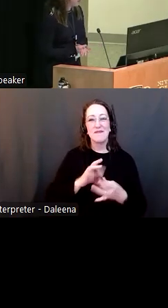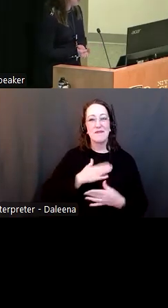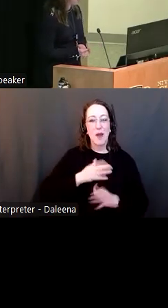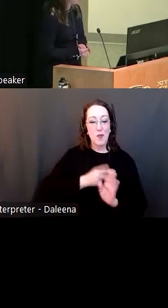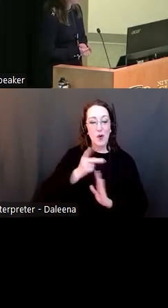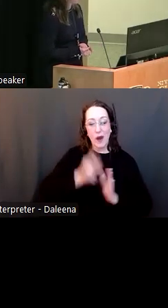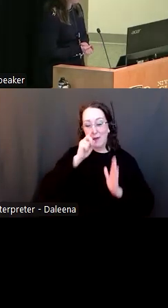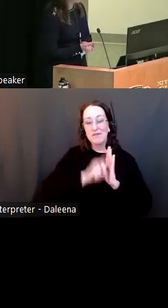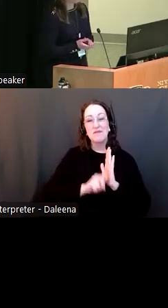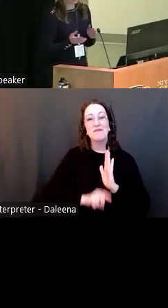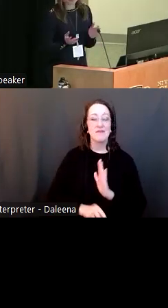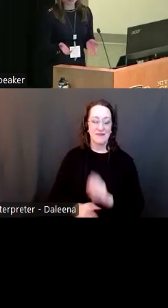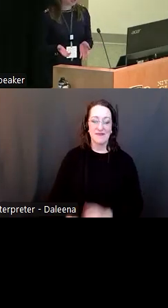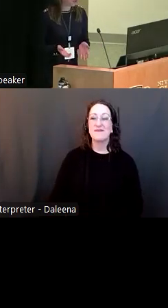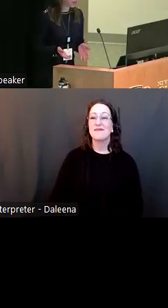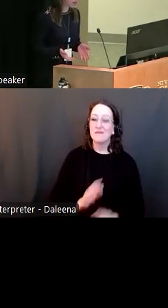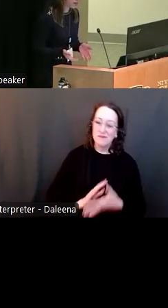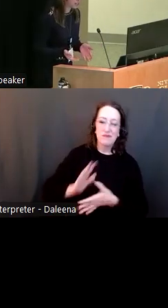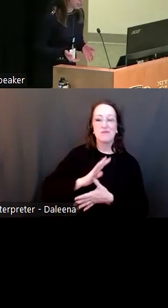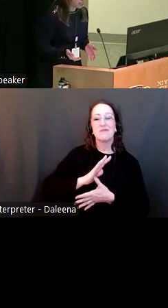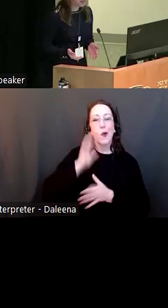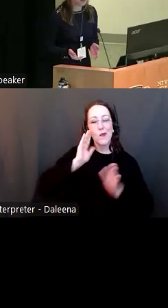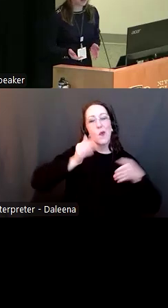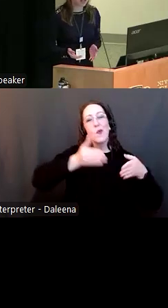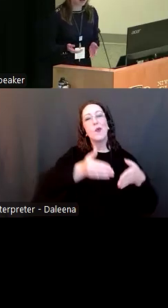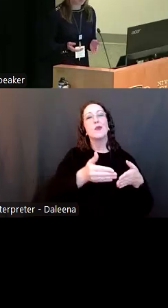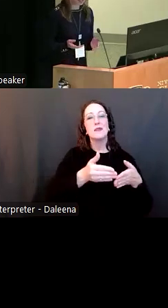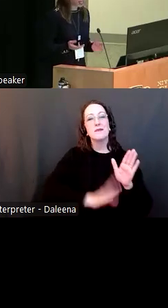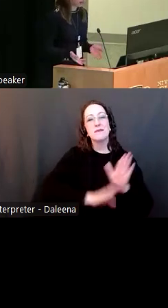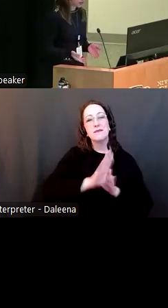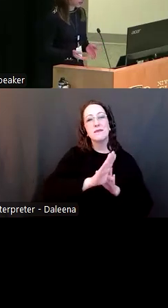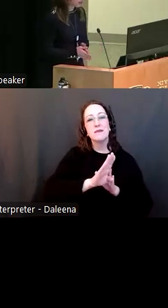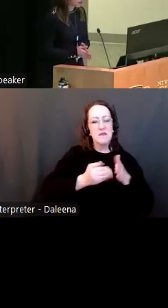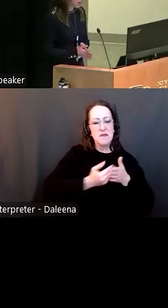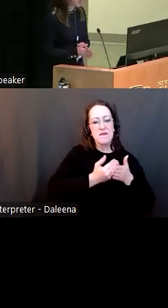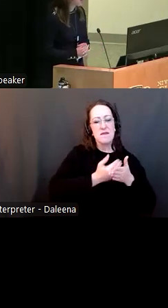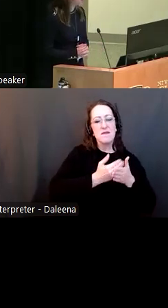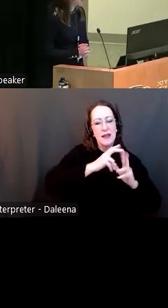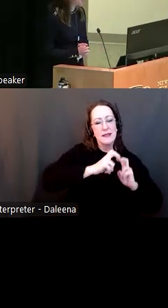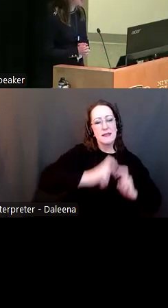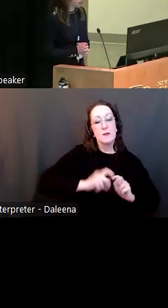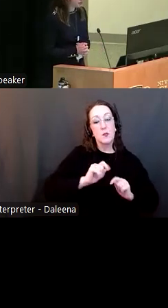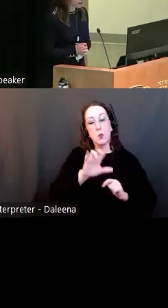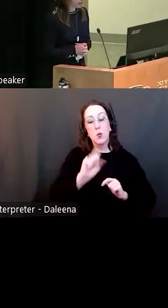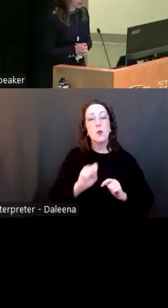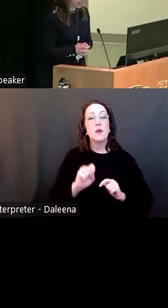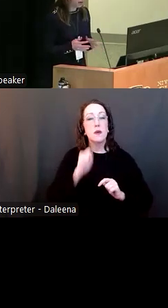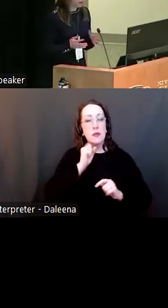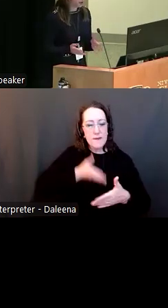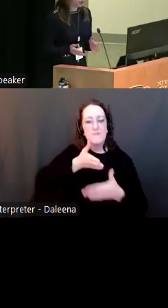of research, primarily focused on developing novel assessment tools and interventions